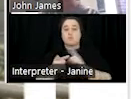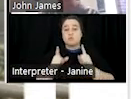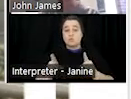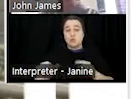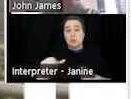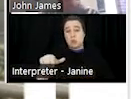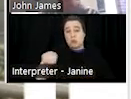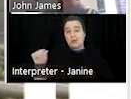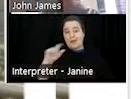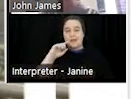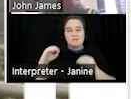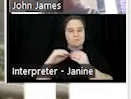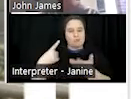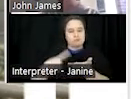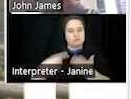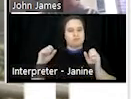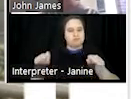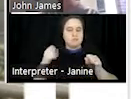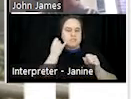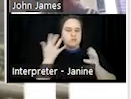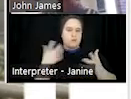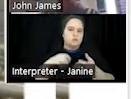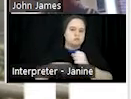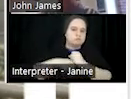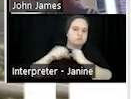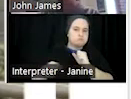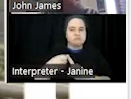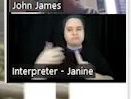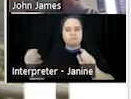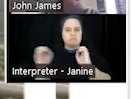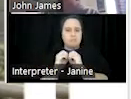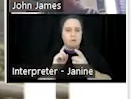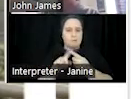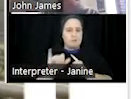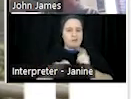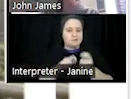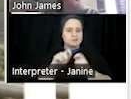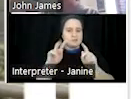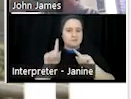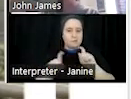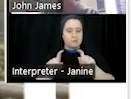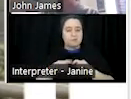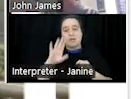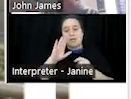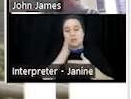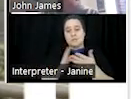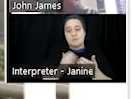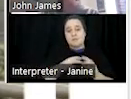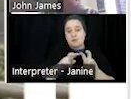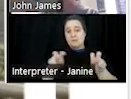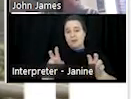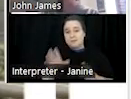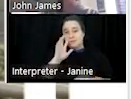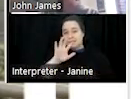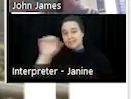for more discussion if there's more that you wanted to say about a certain question. I know some of our panelists may need to leave early for